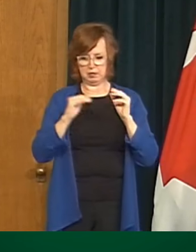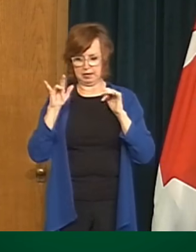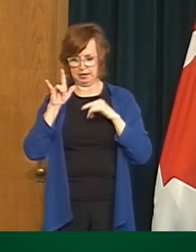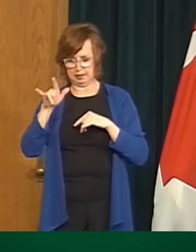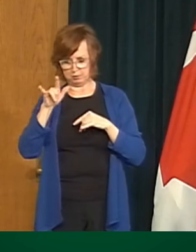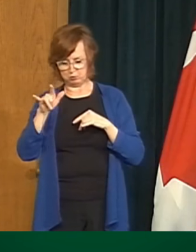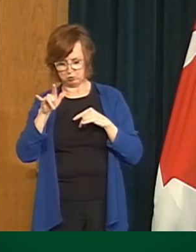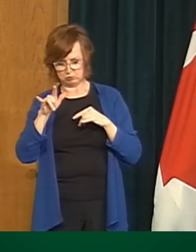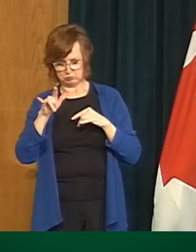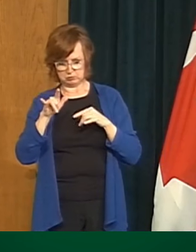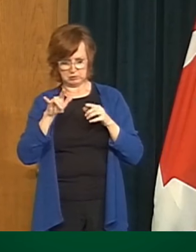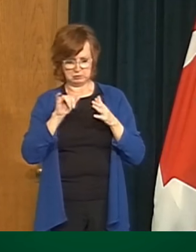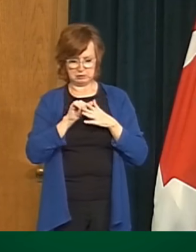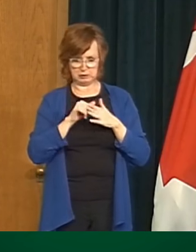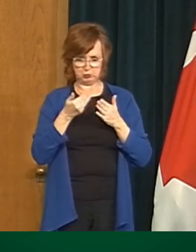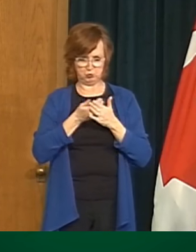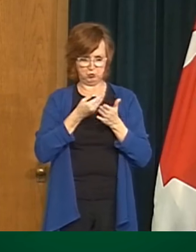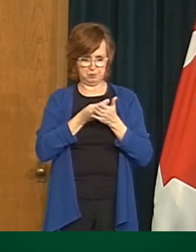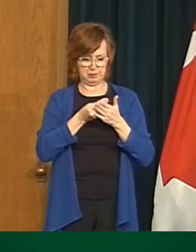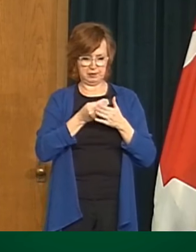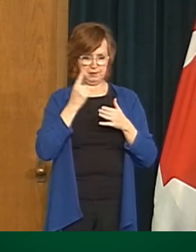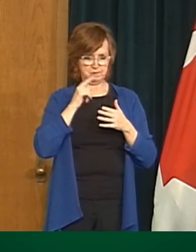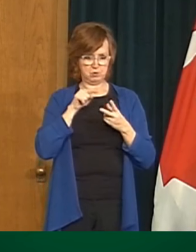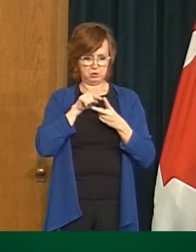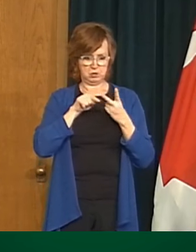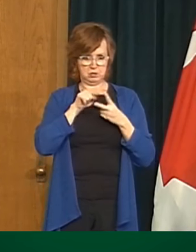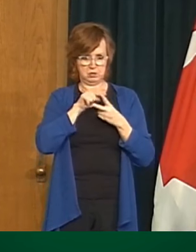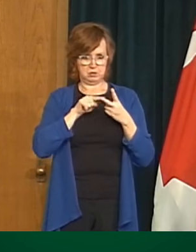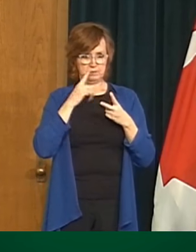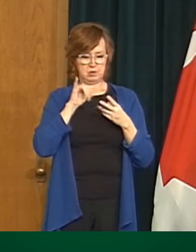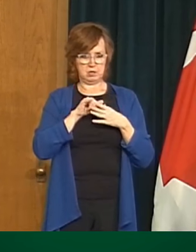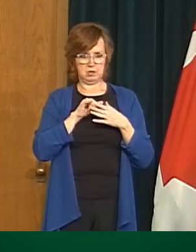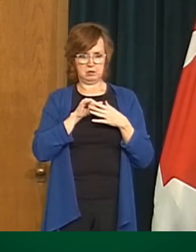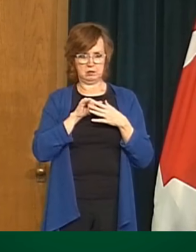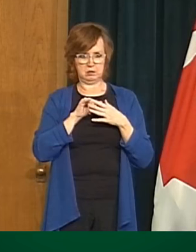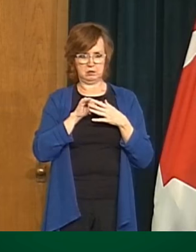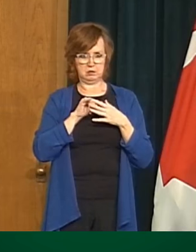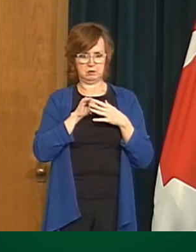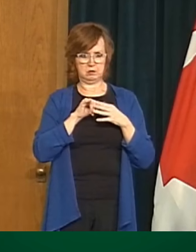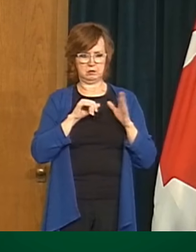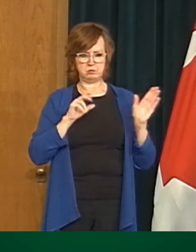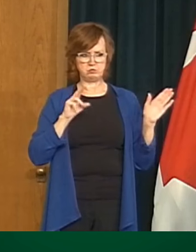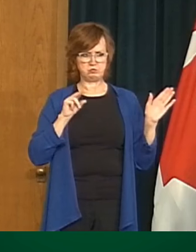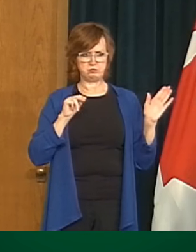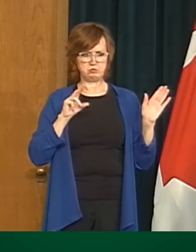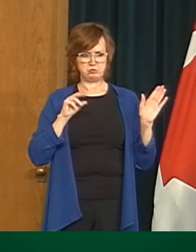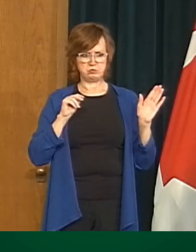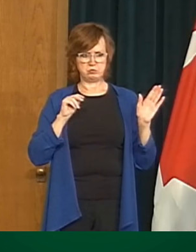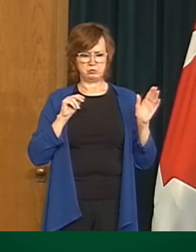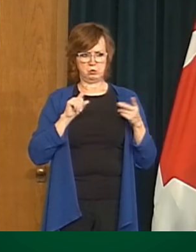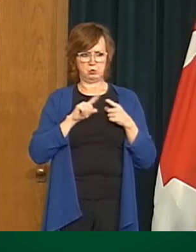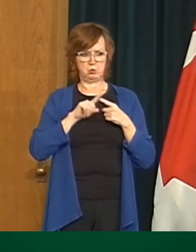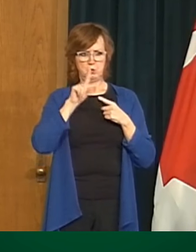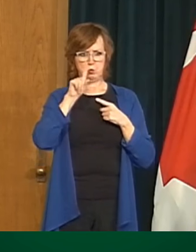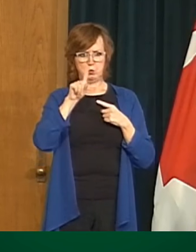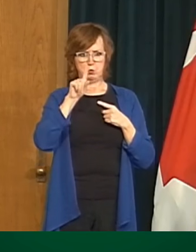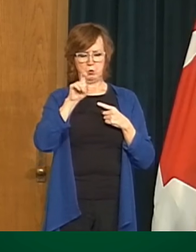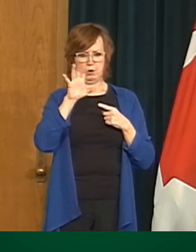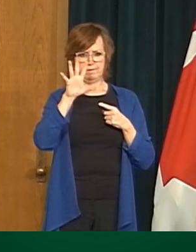package that is dedicated directly to municipal infrastructure? No, there would be $150 million